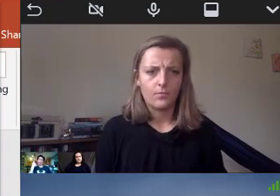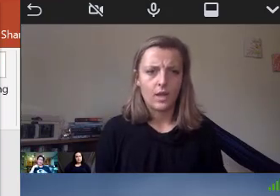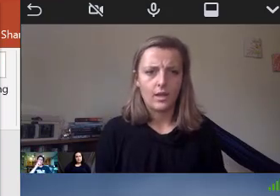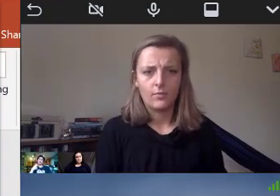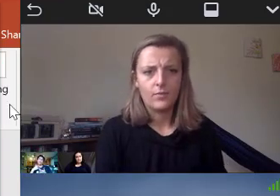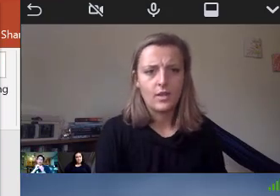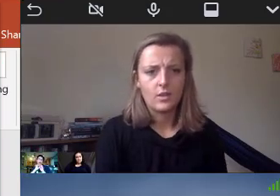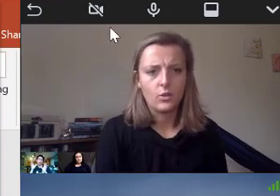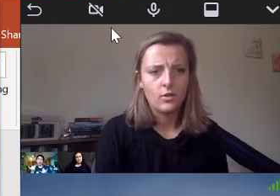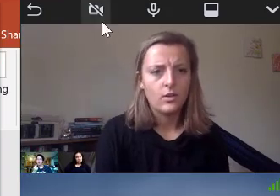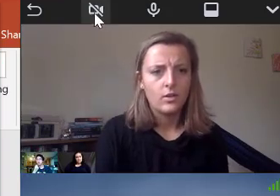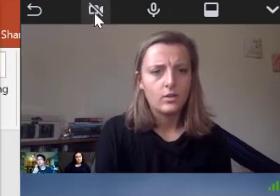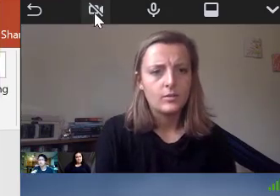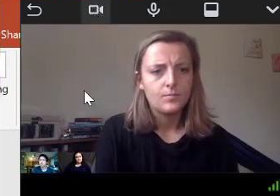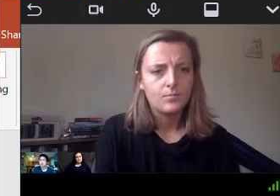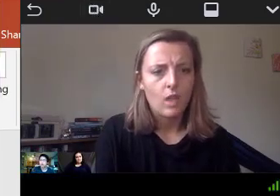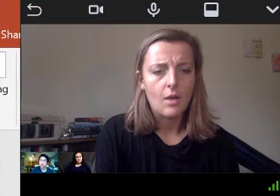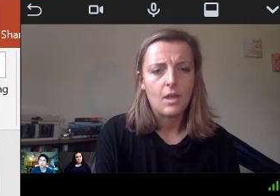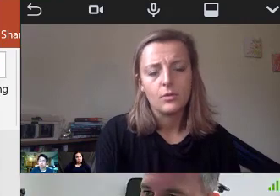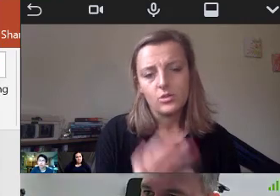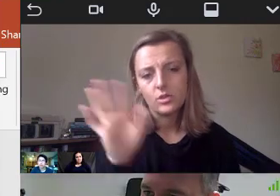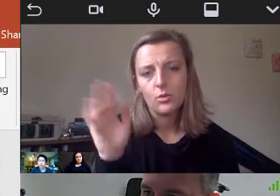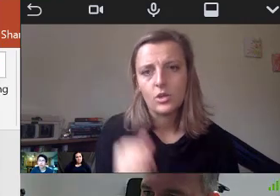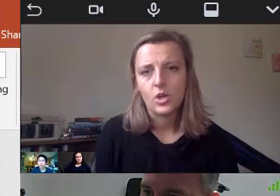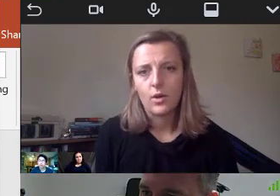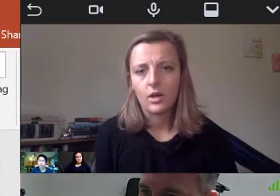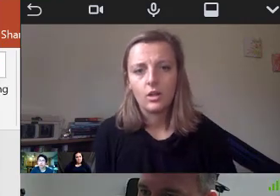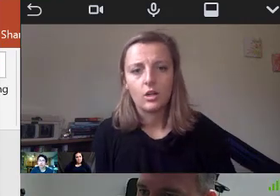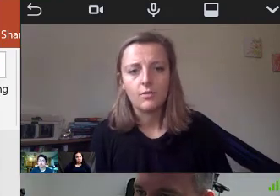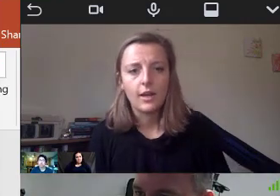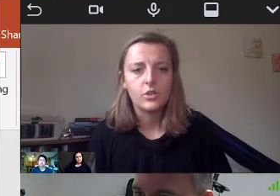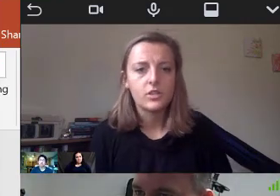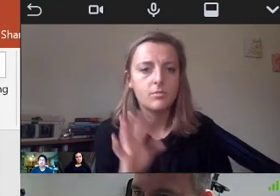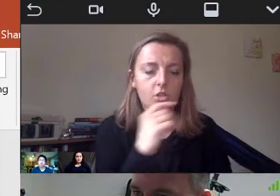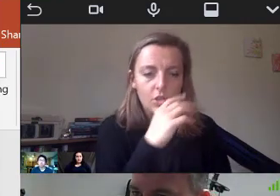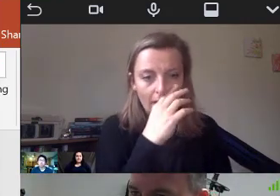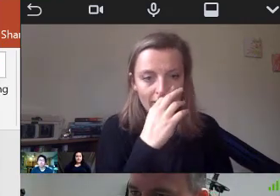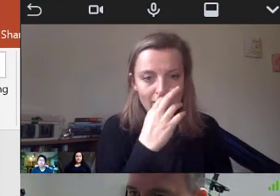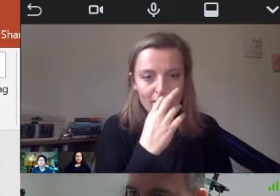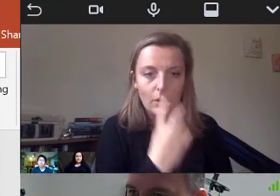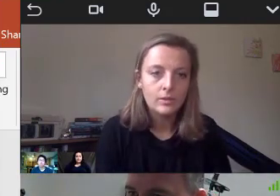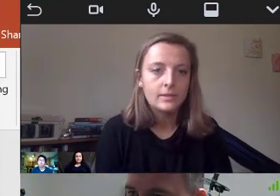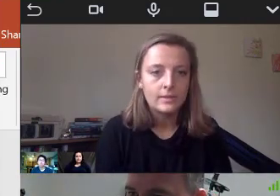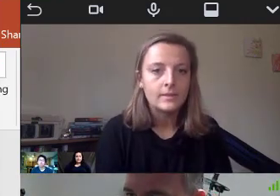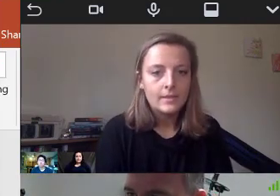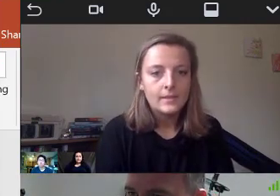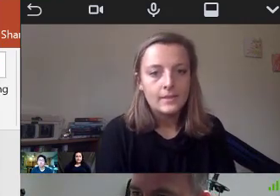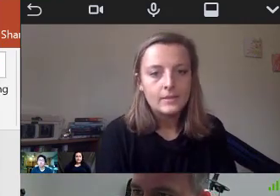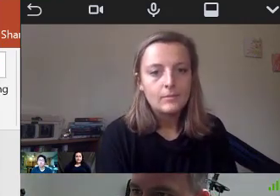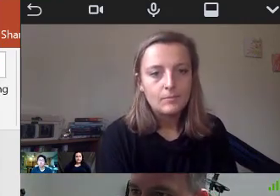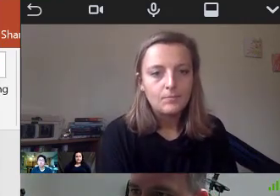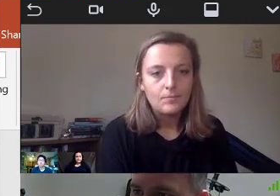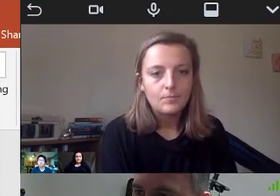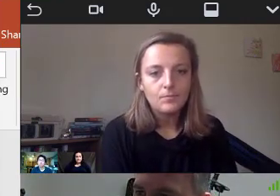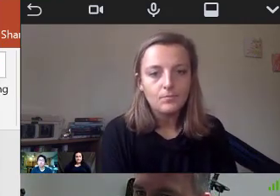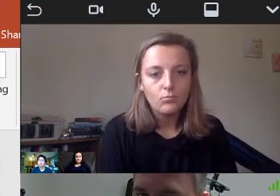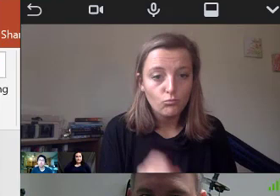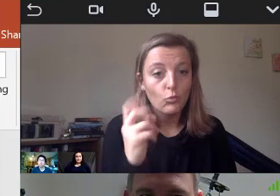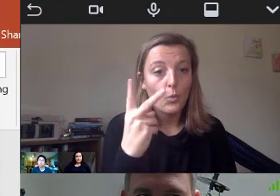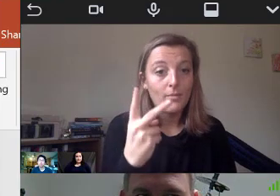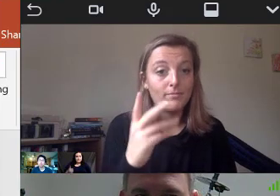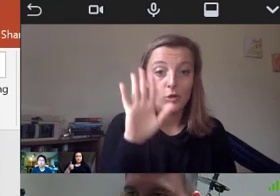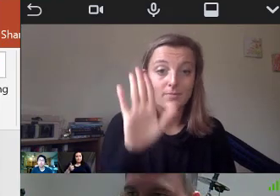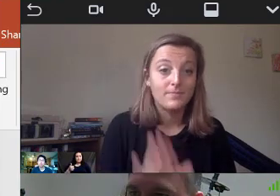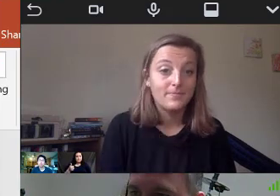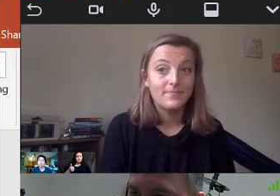Okay, got it. Thank you. You're welcome. That was just a question I wanted to clarify just to make sure. So. Okay, excellent.